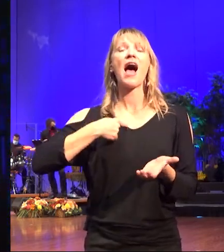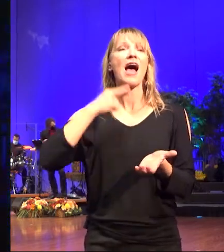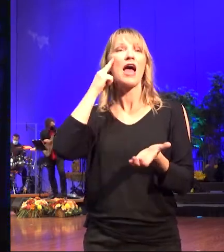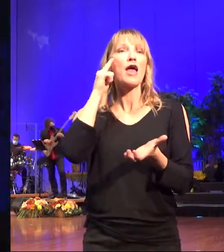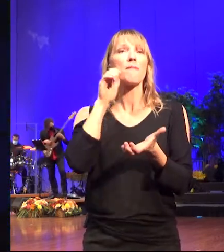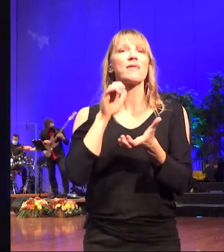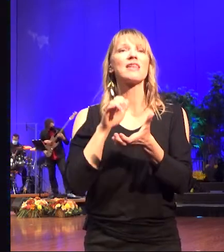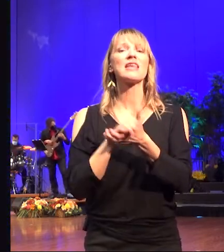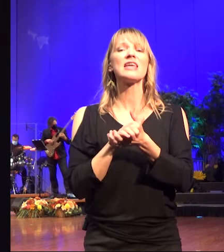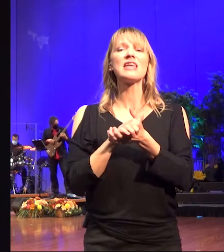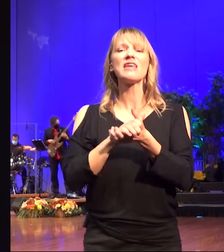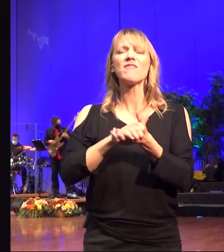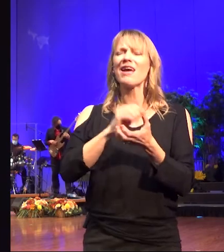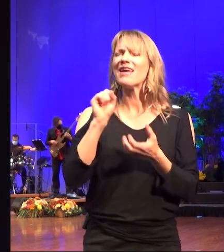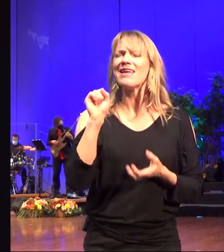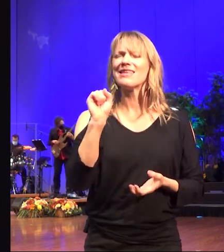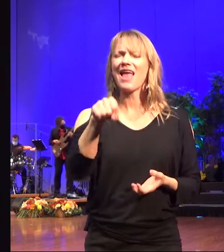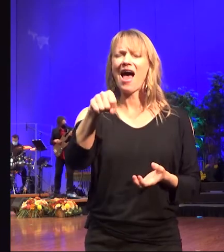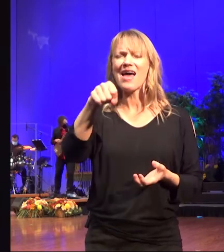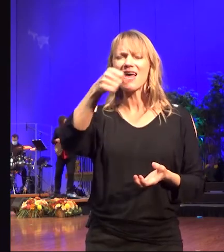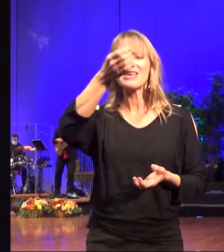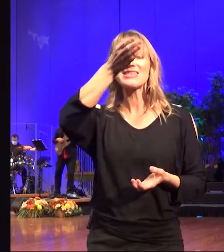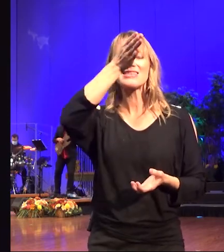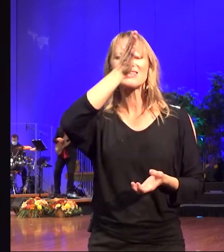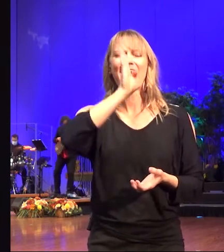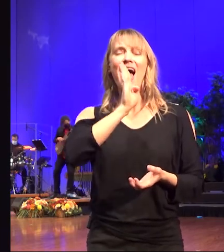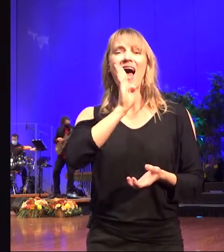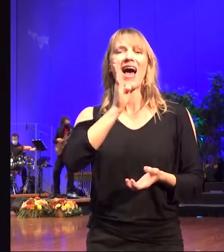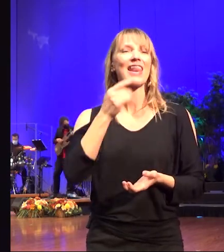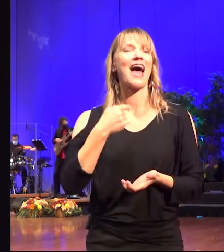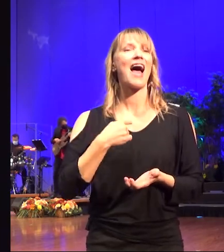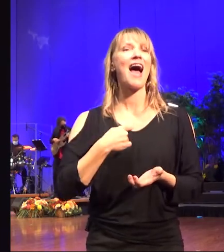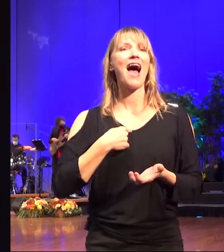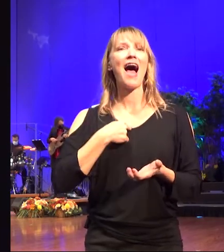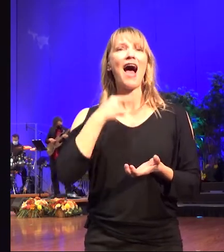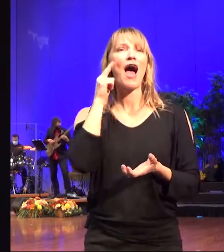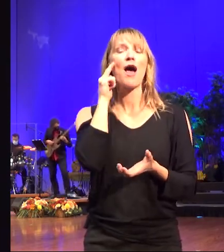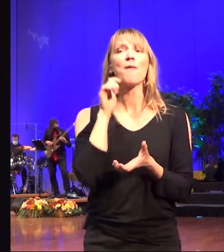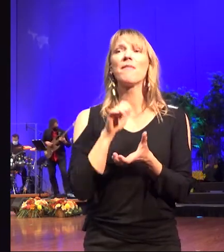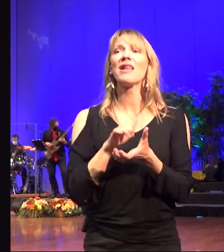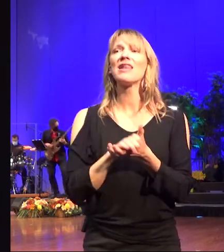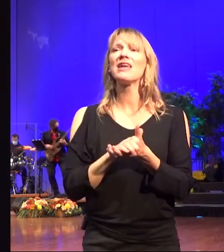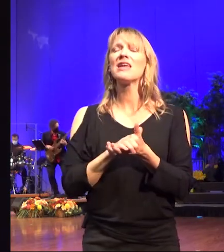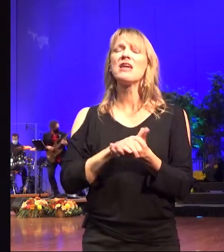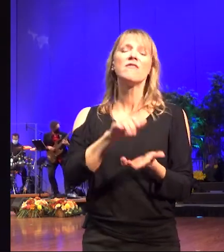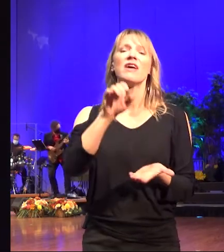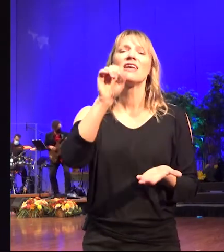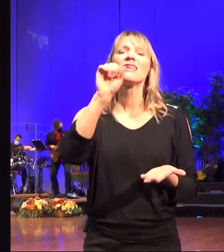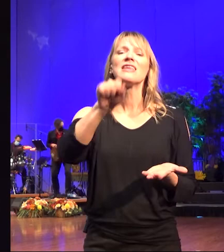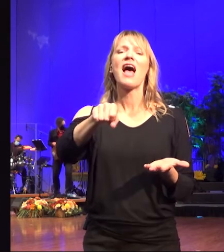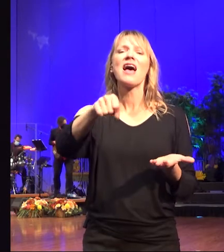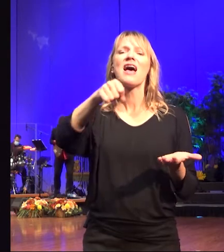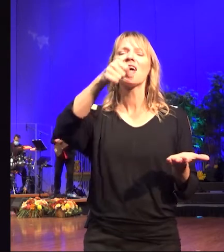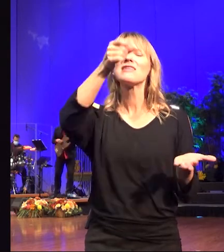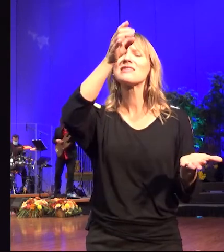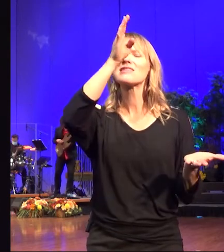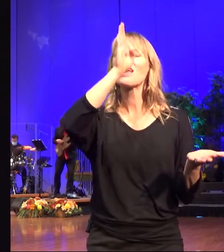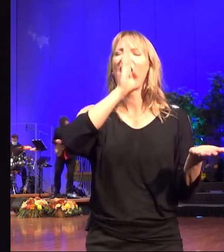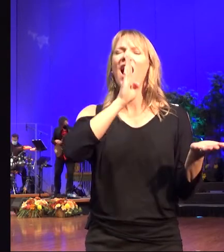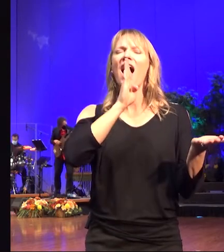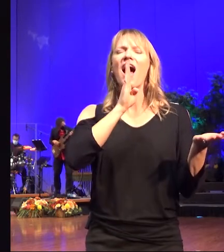Yes, God, I believe. Yes, God, I